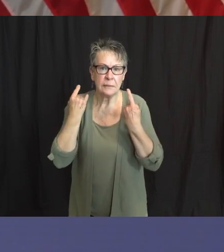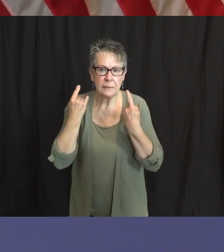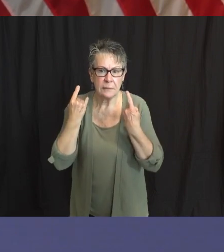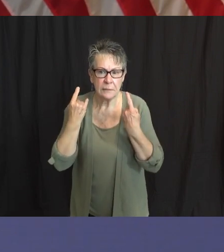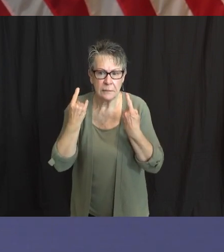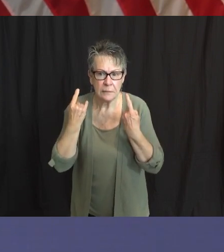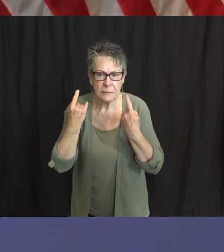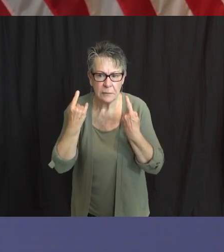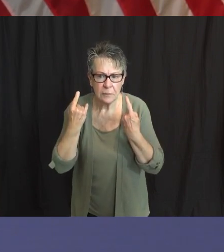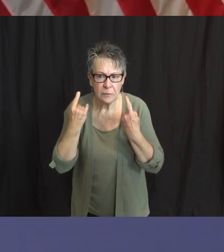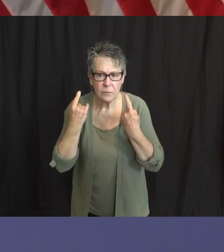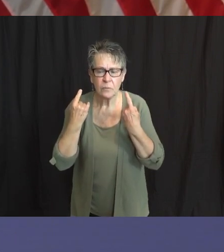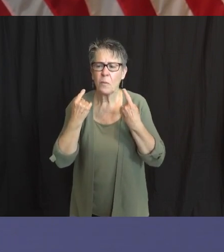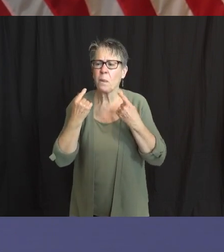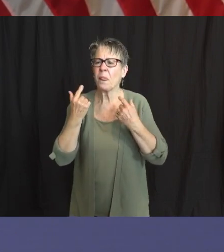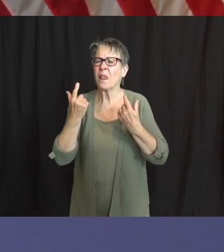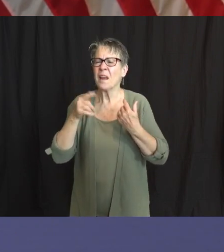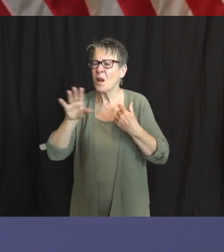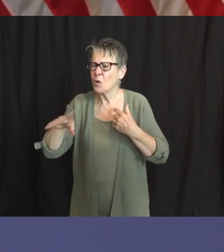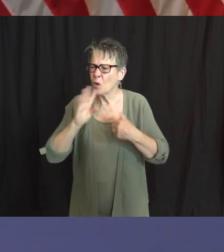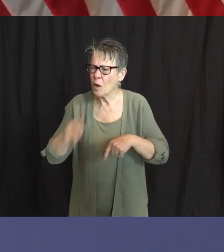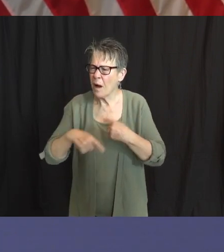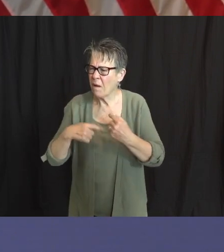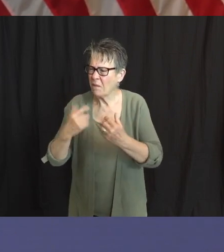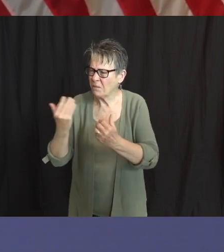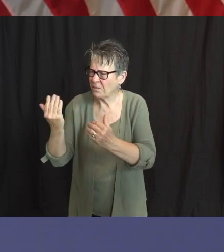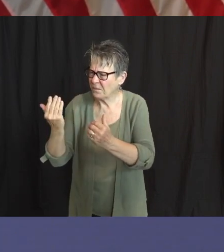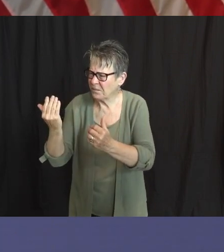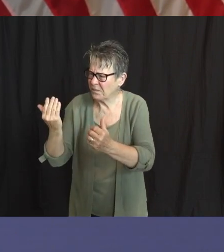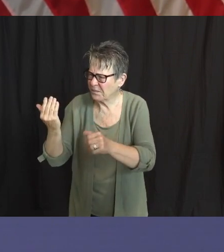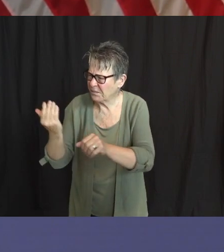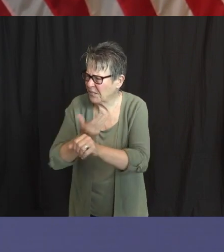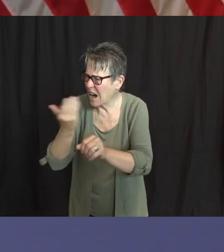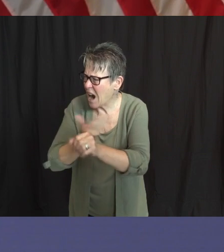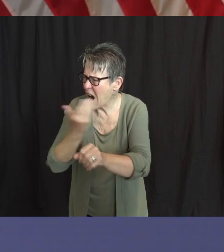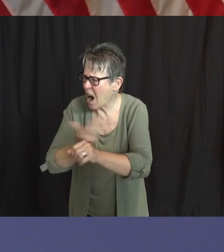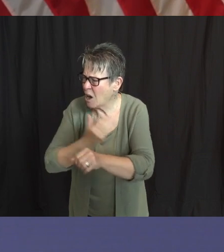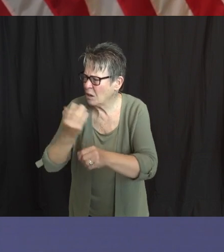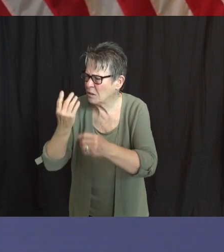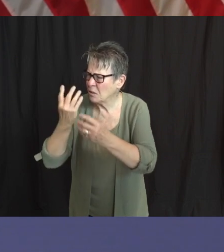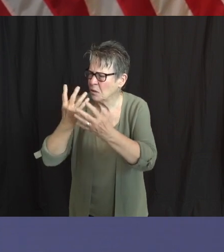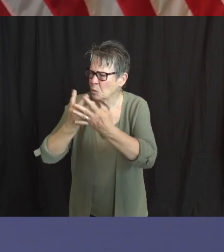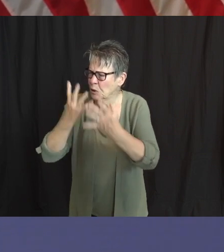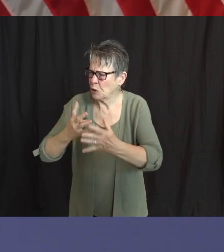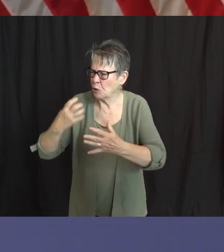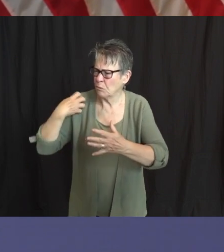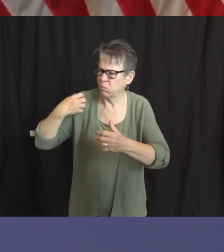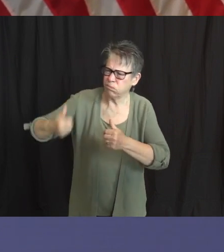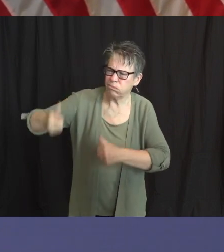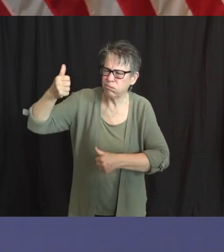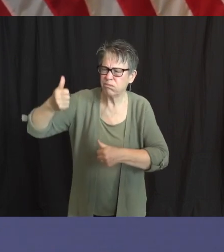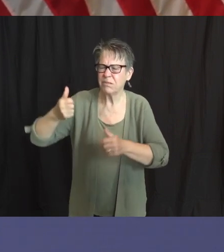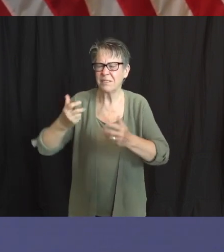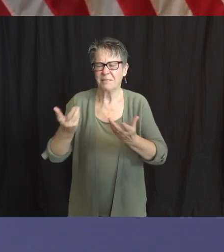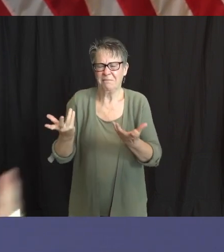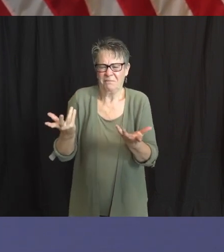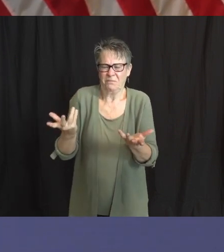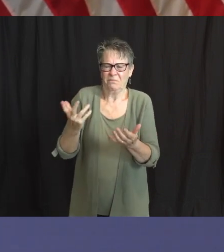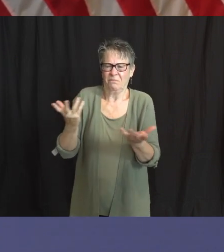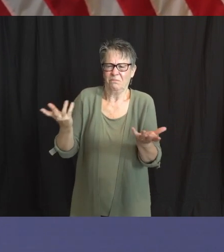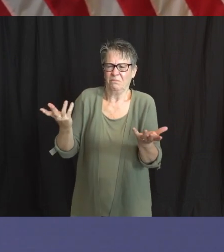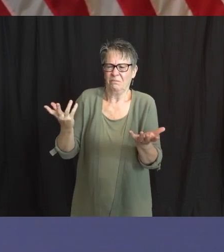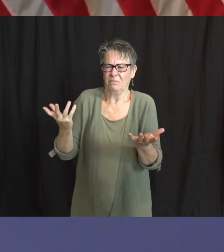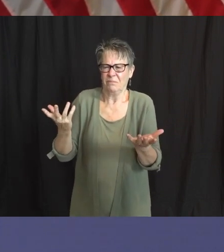Gym. We have the best health commissioner in the United States of America, and this is the biggest healthcare crisis in the history of our state and of